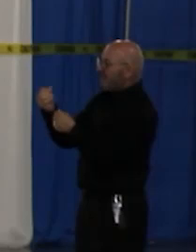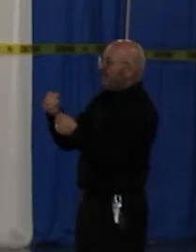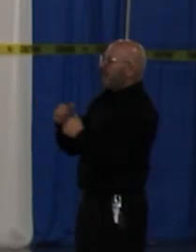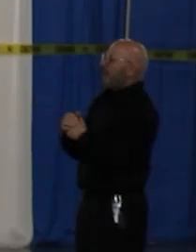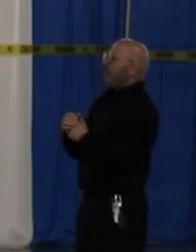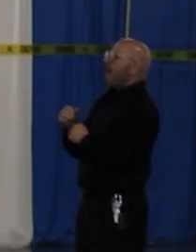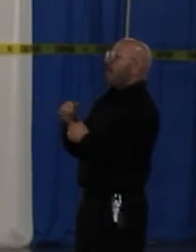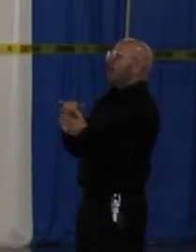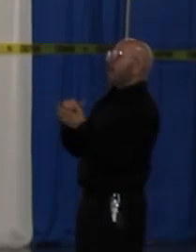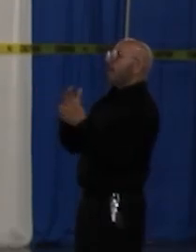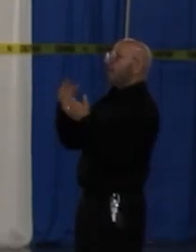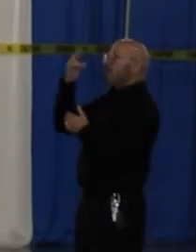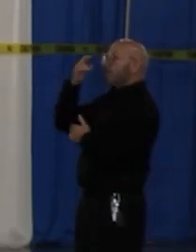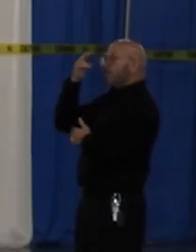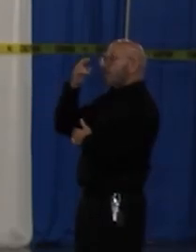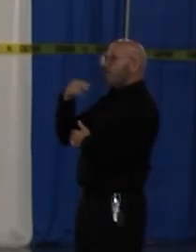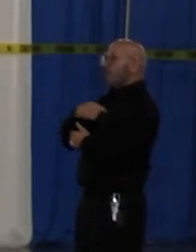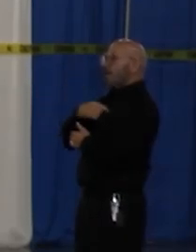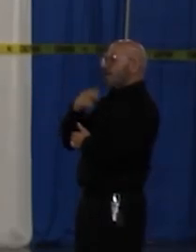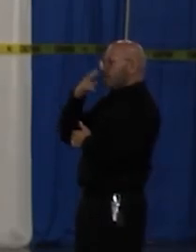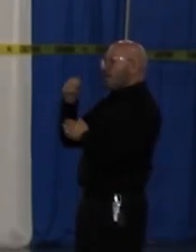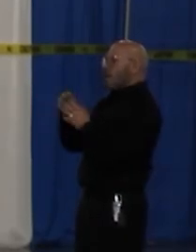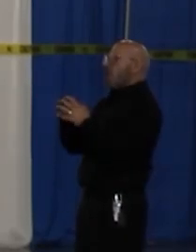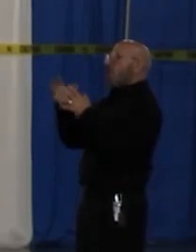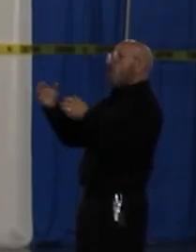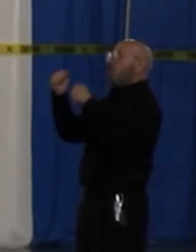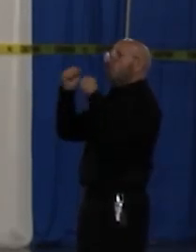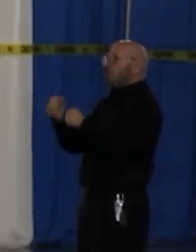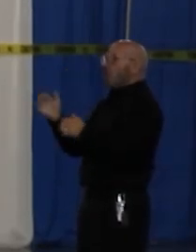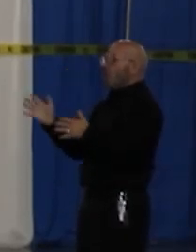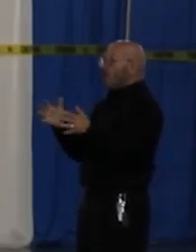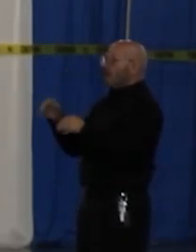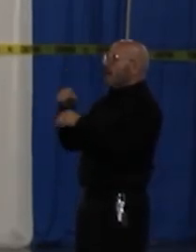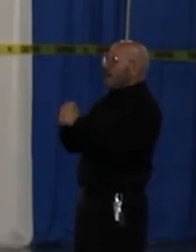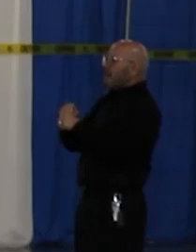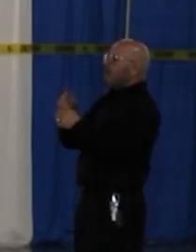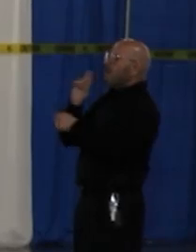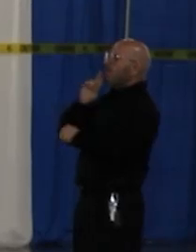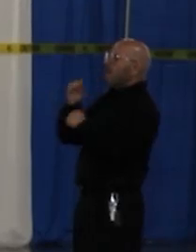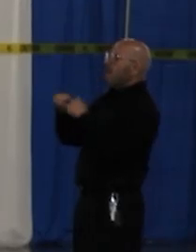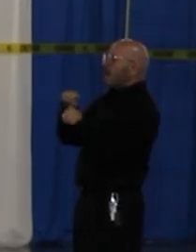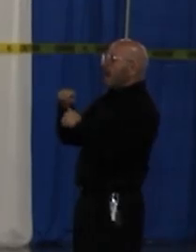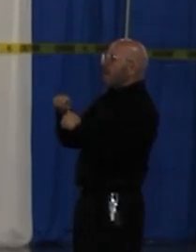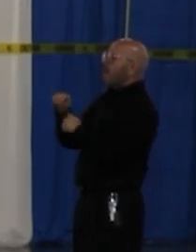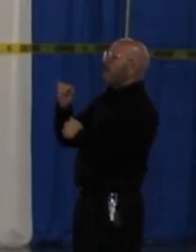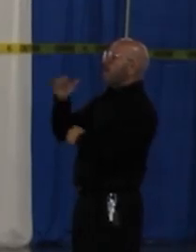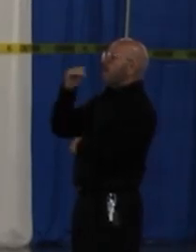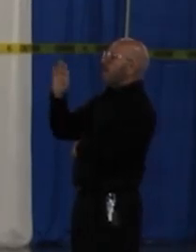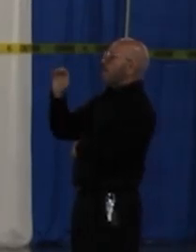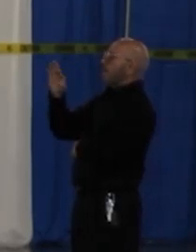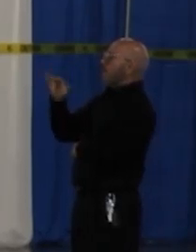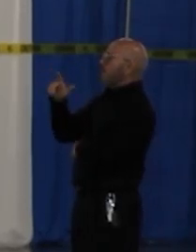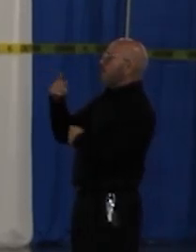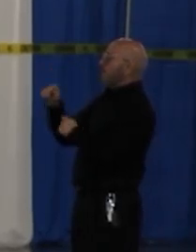intensity. Part of the reason why we saw so much strong winds in the Houston area was Beryl was trying to intensify there right at landfall and maybe